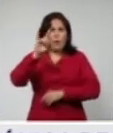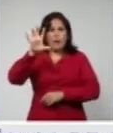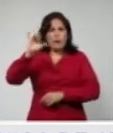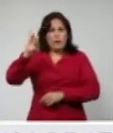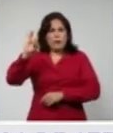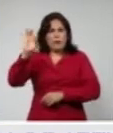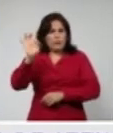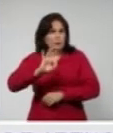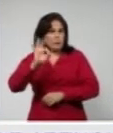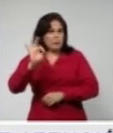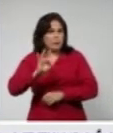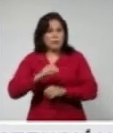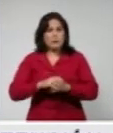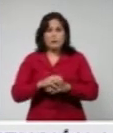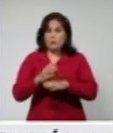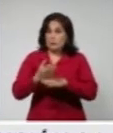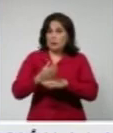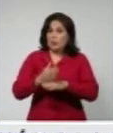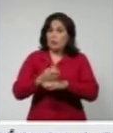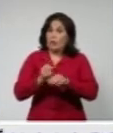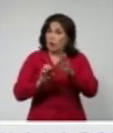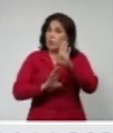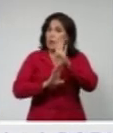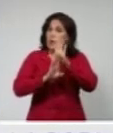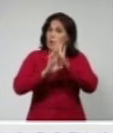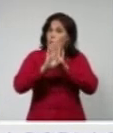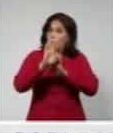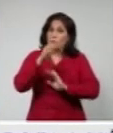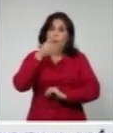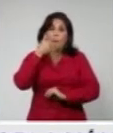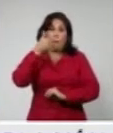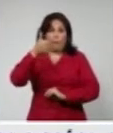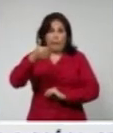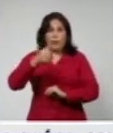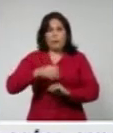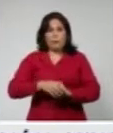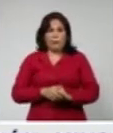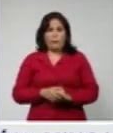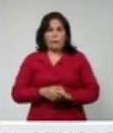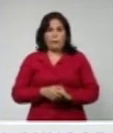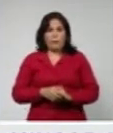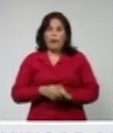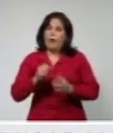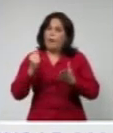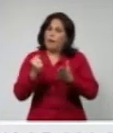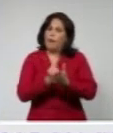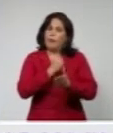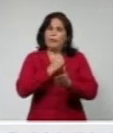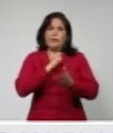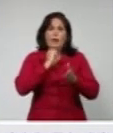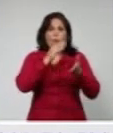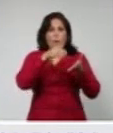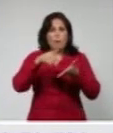3,759 people who have been diagnosed with the virus thus far in Cuba,